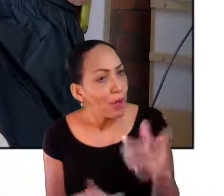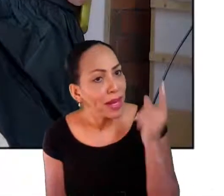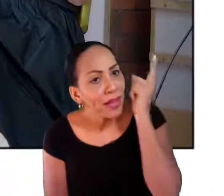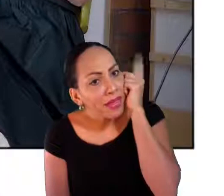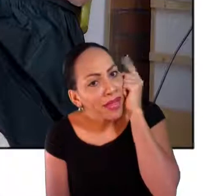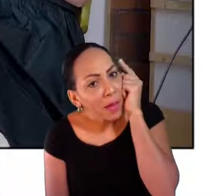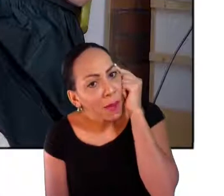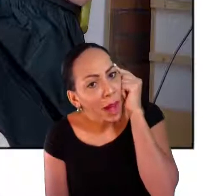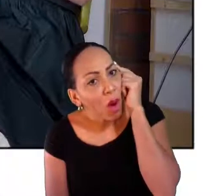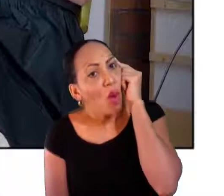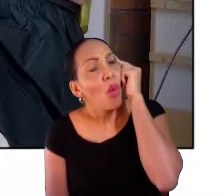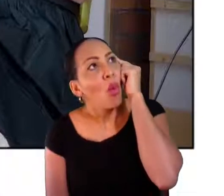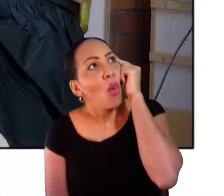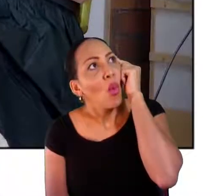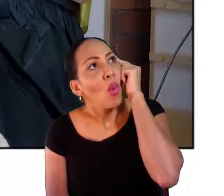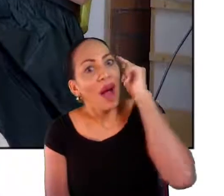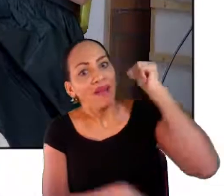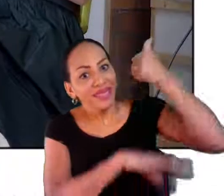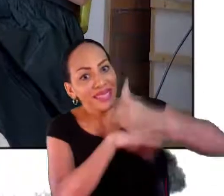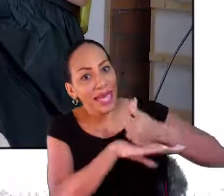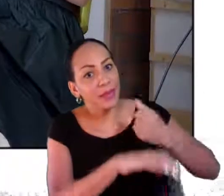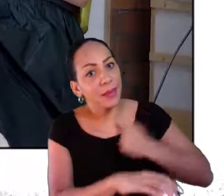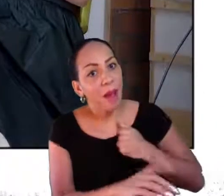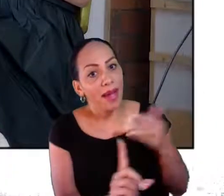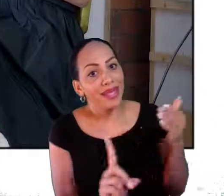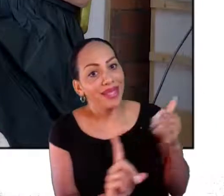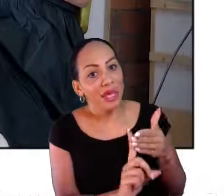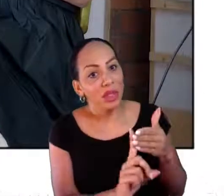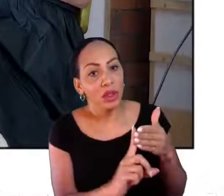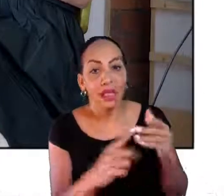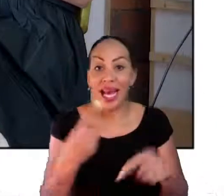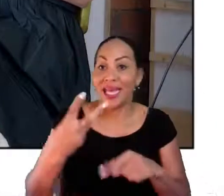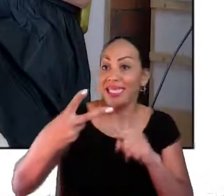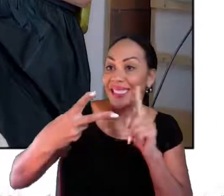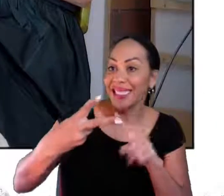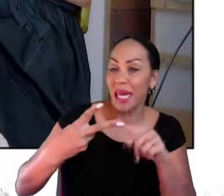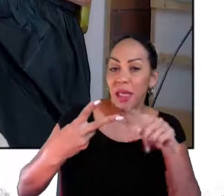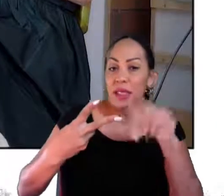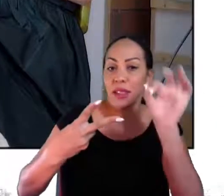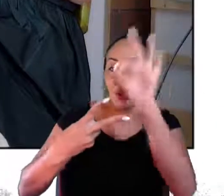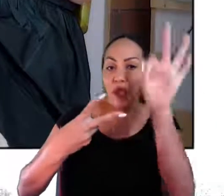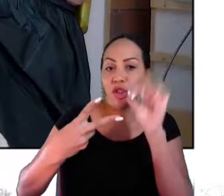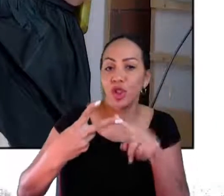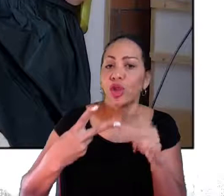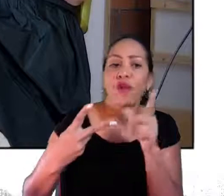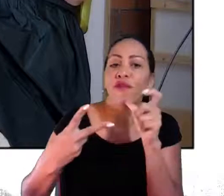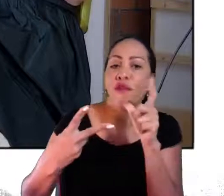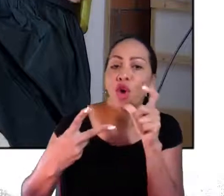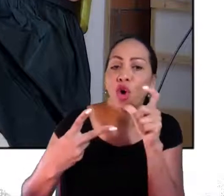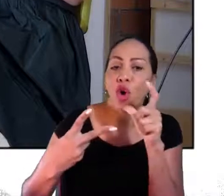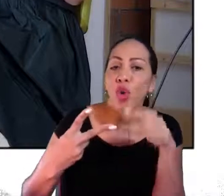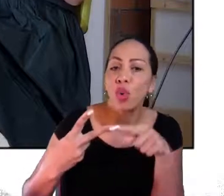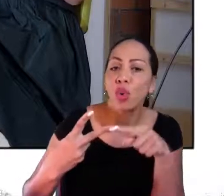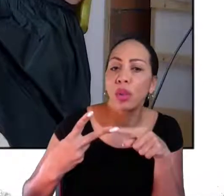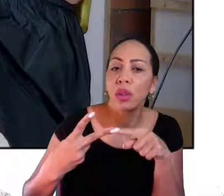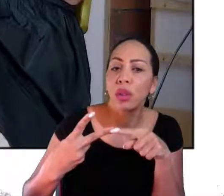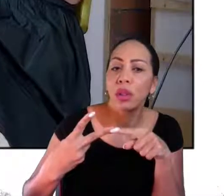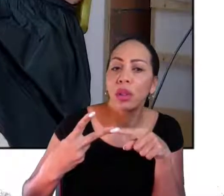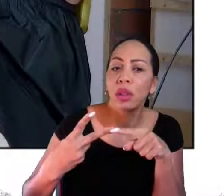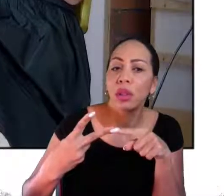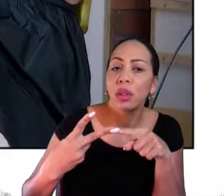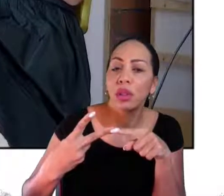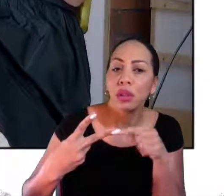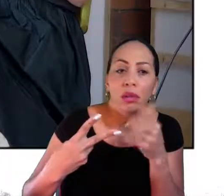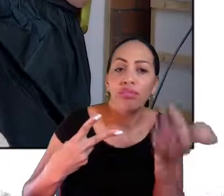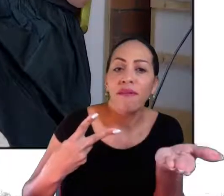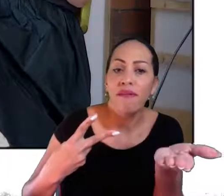your intention. The second question is, who are you doing this for? So I'd love you to sort of spend a